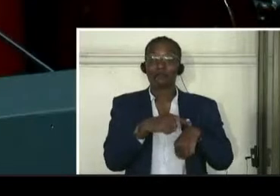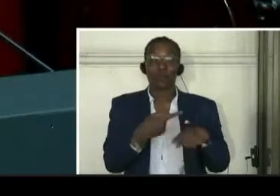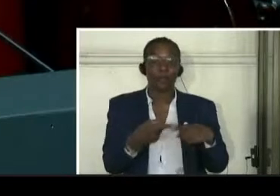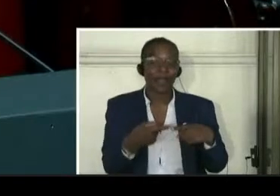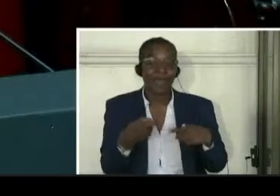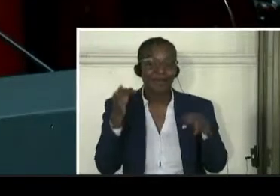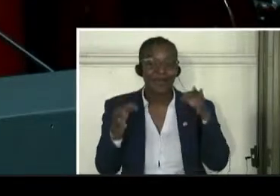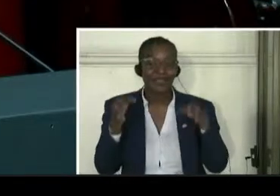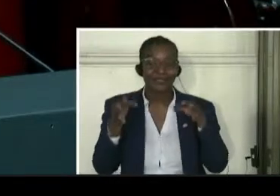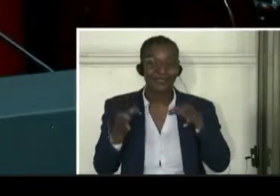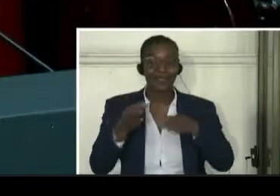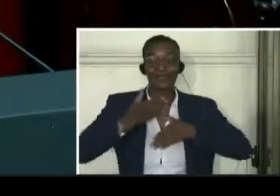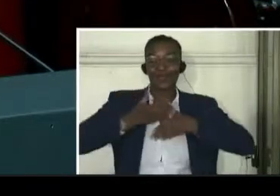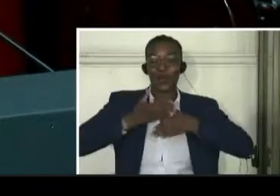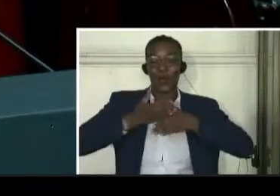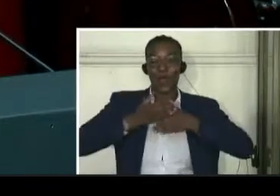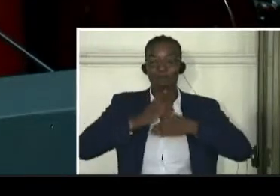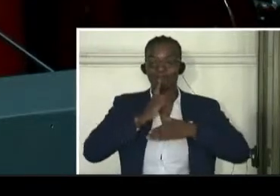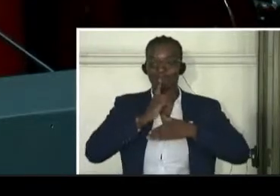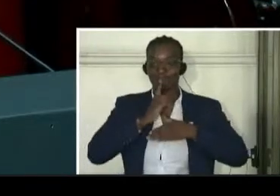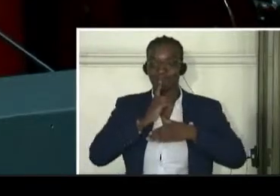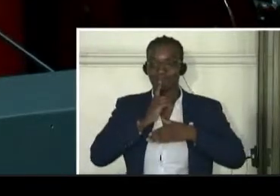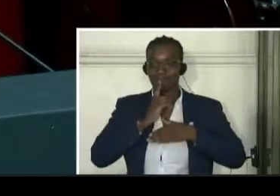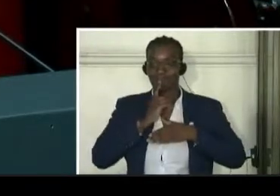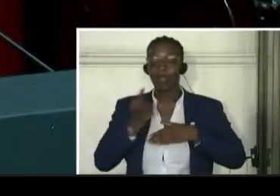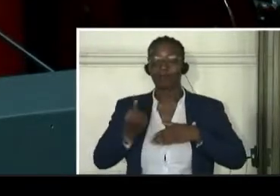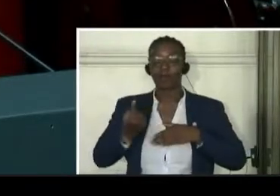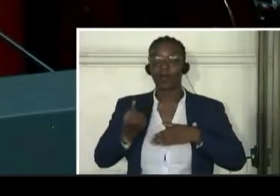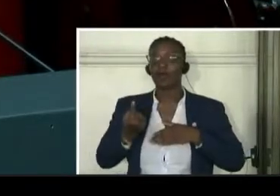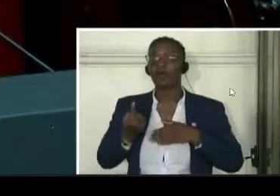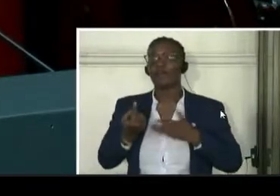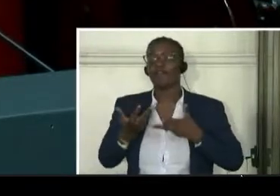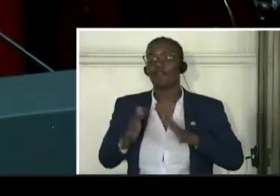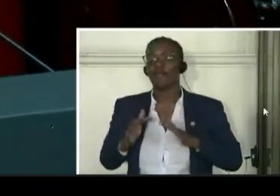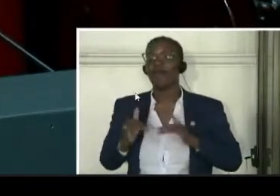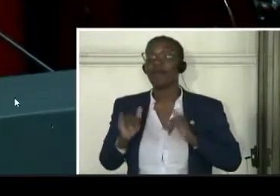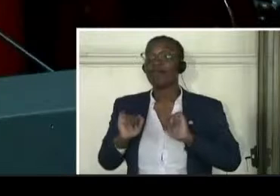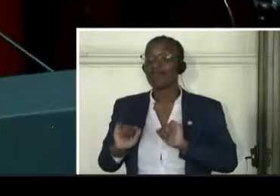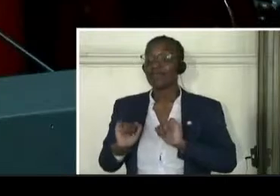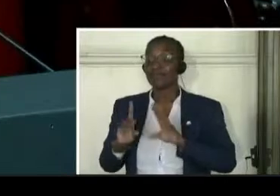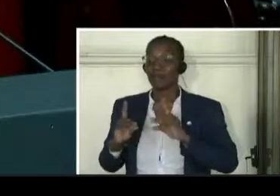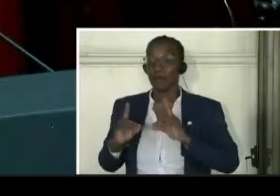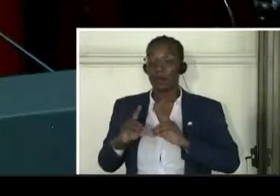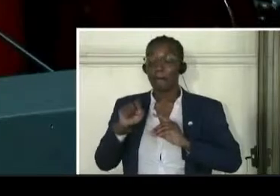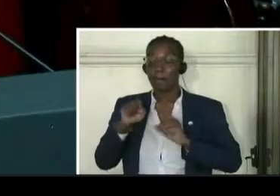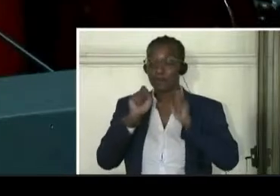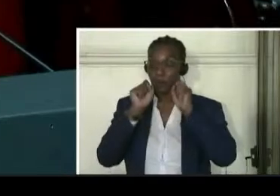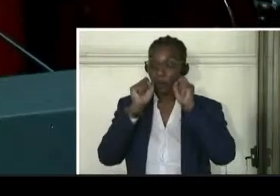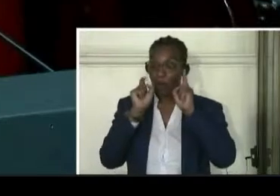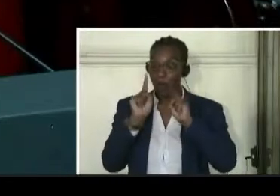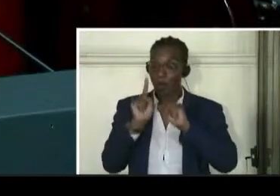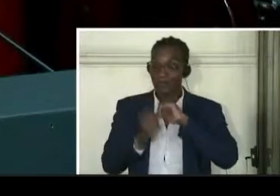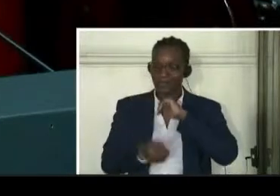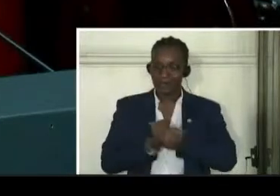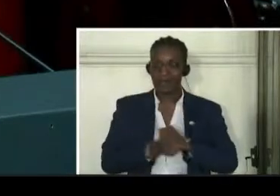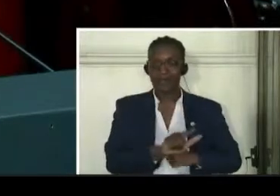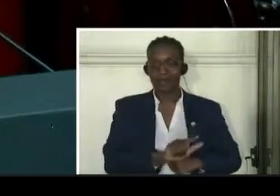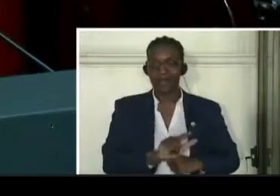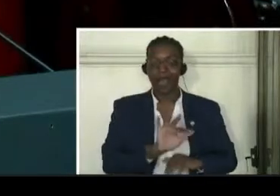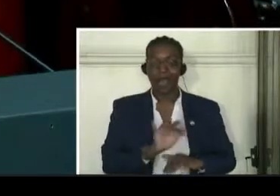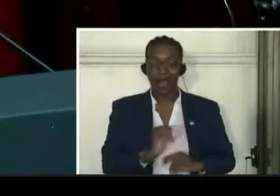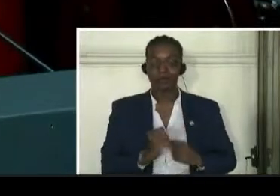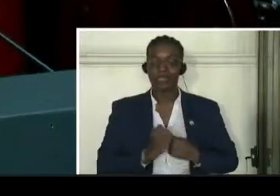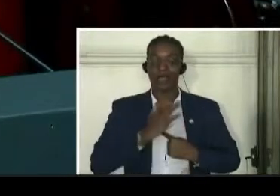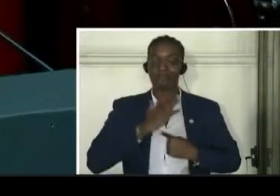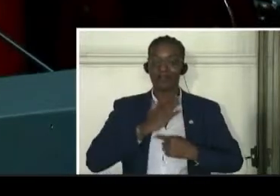and also work in silos has gone. This department must be aware of what is happening locally and how it is